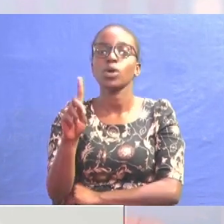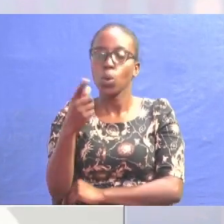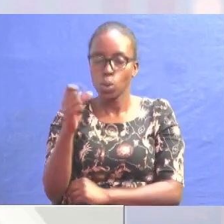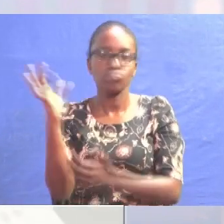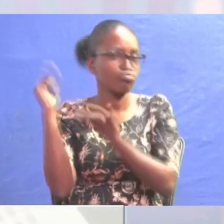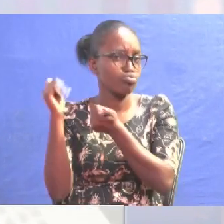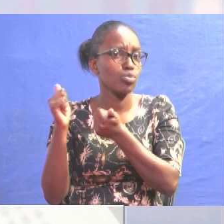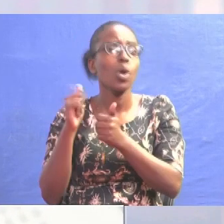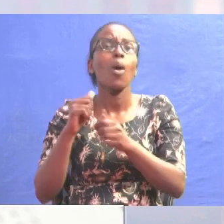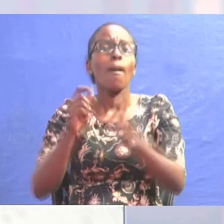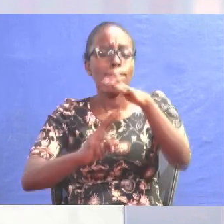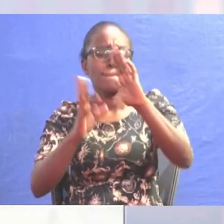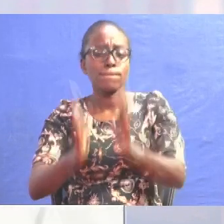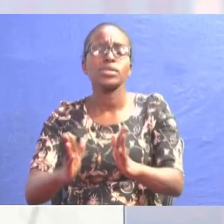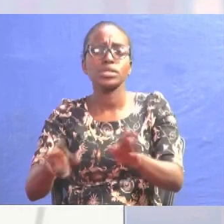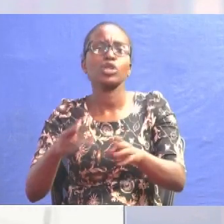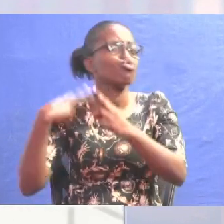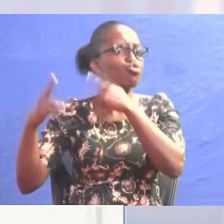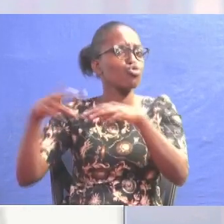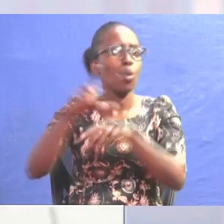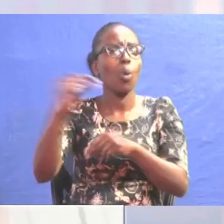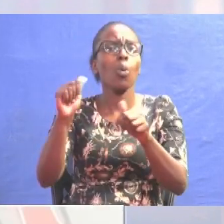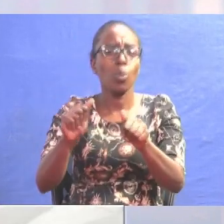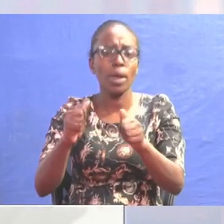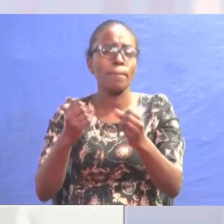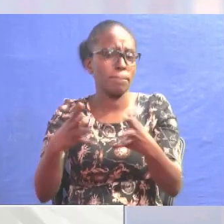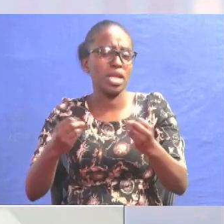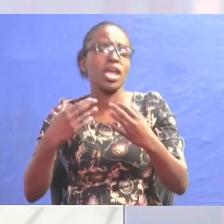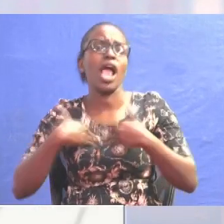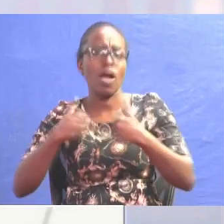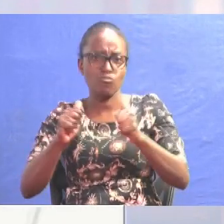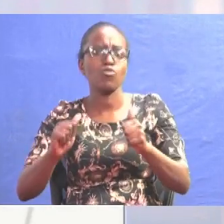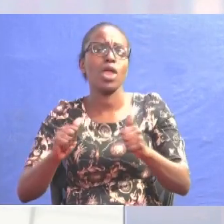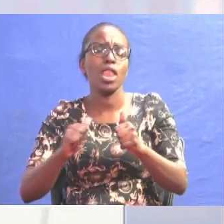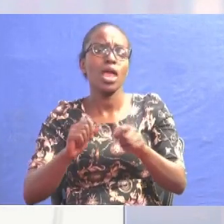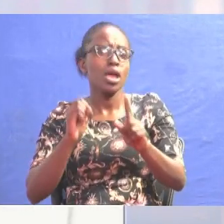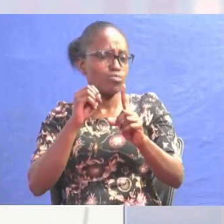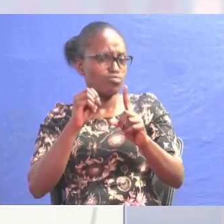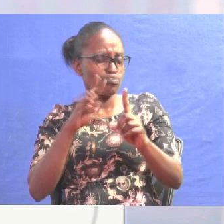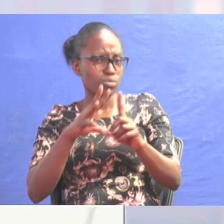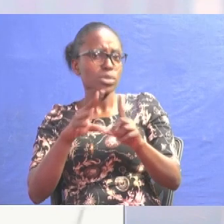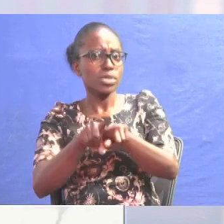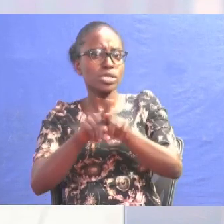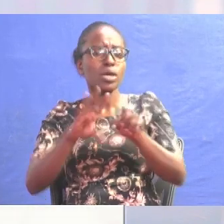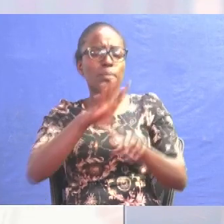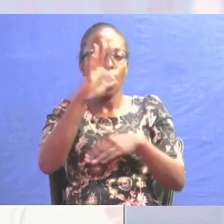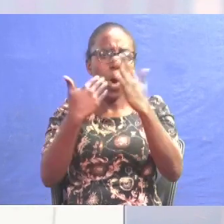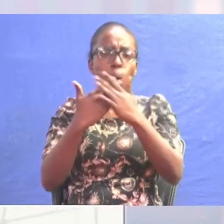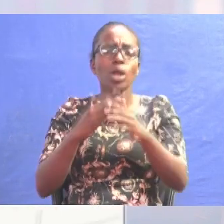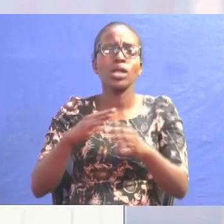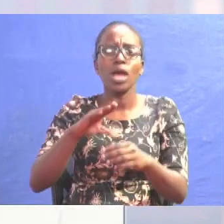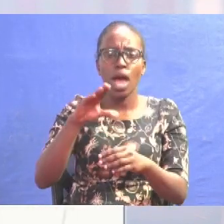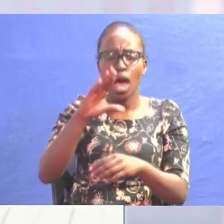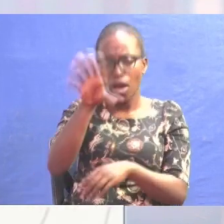history will tell you that majority of chairmen that we have had holding this, the position of the African Union Commission